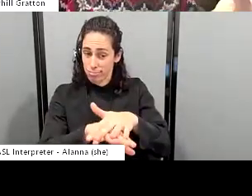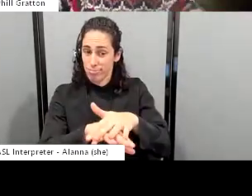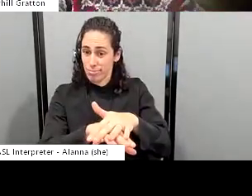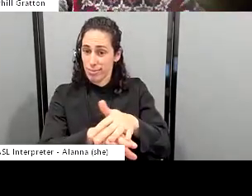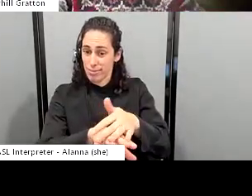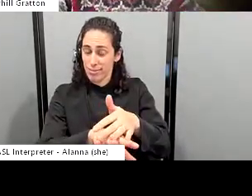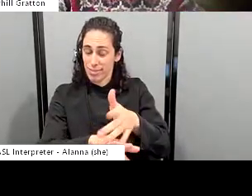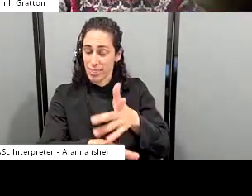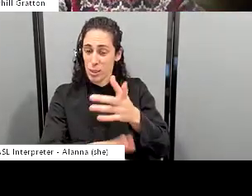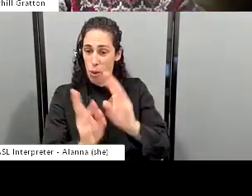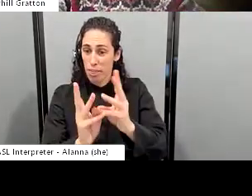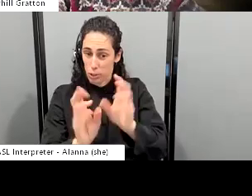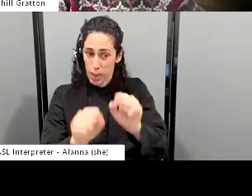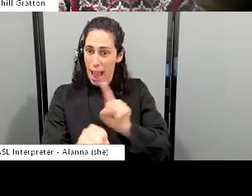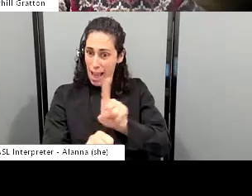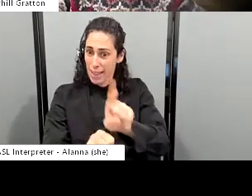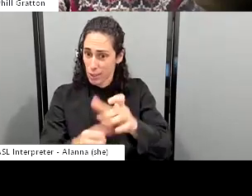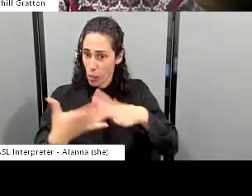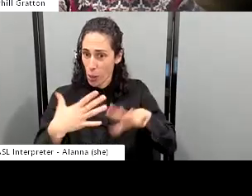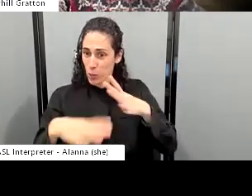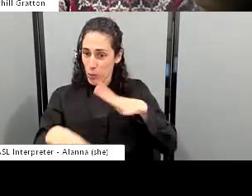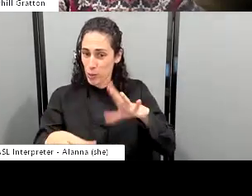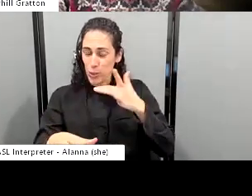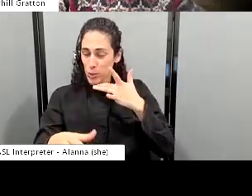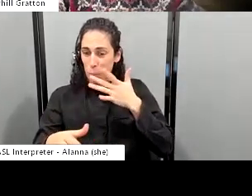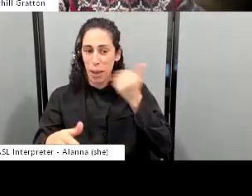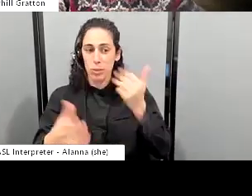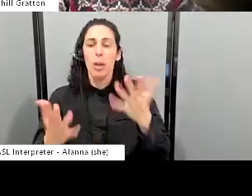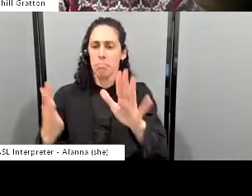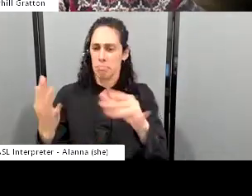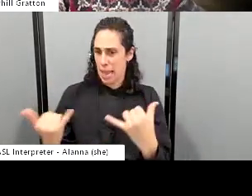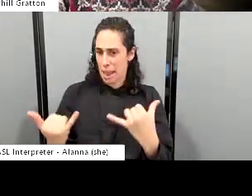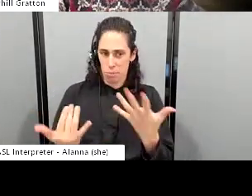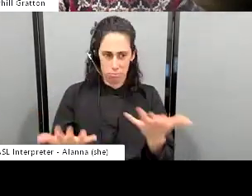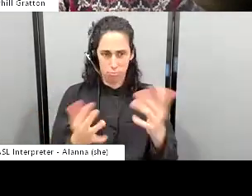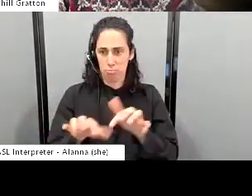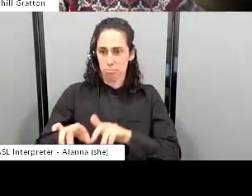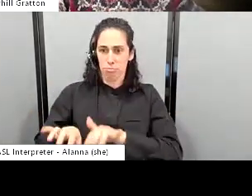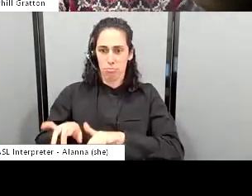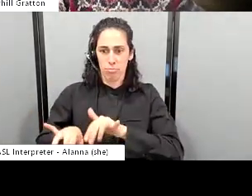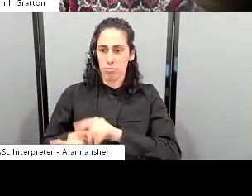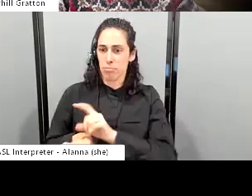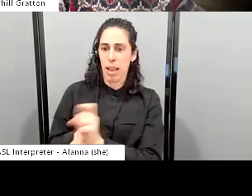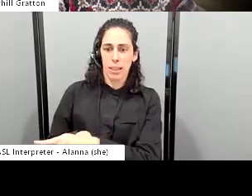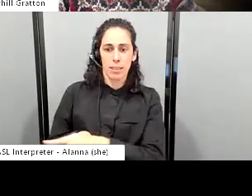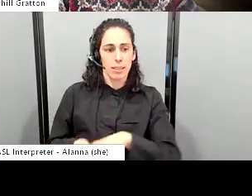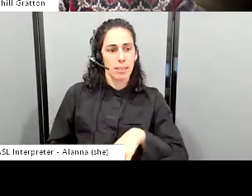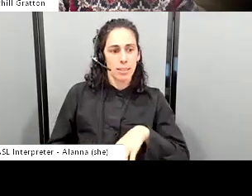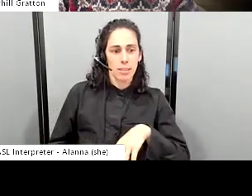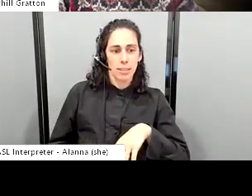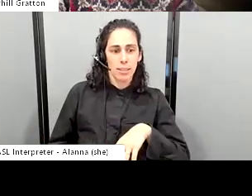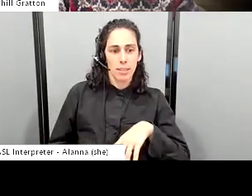weather? So let's ask ChatGPT. So how should I dress for this